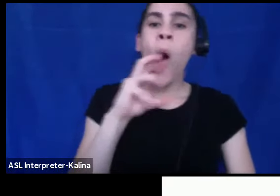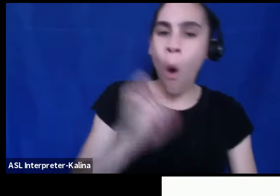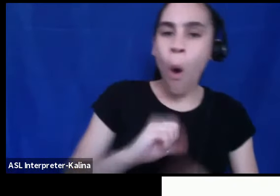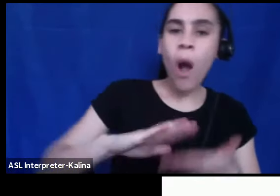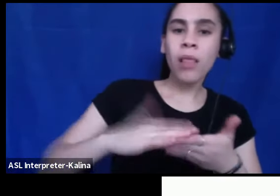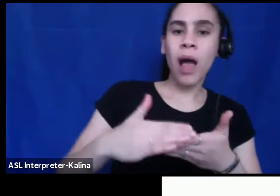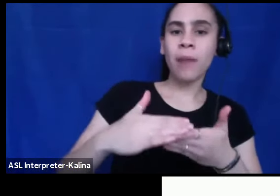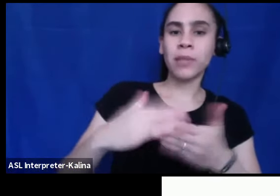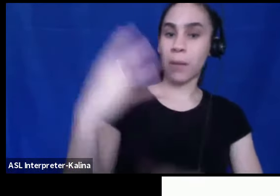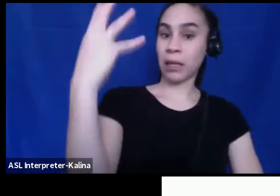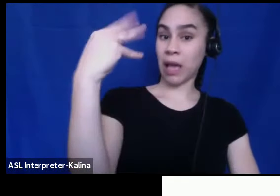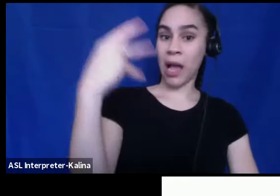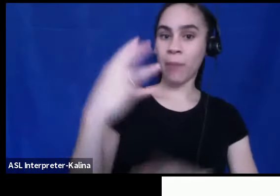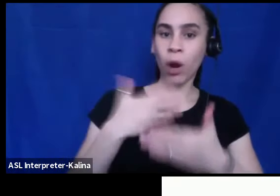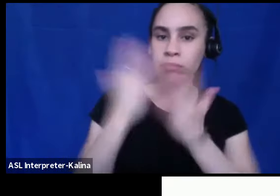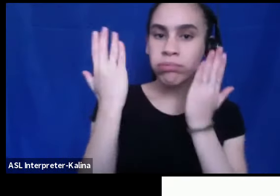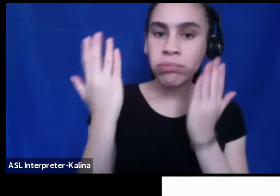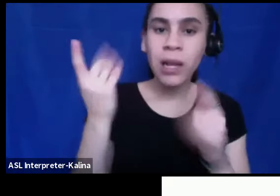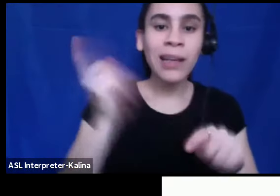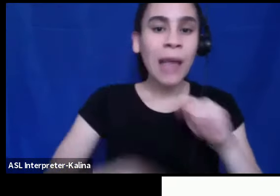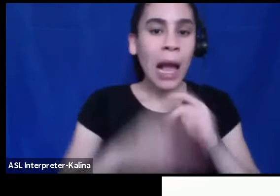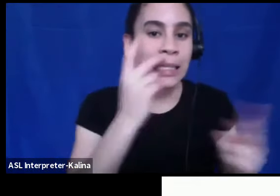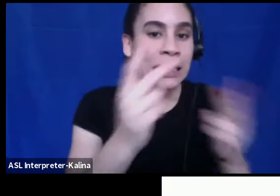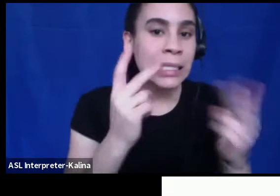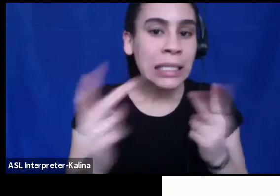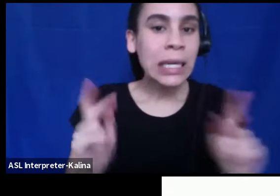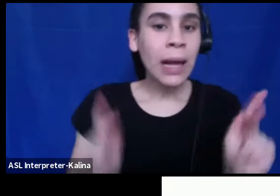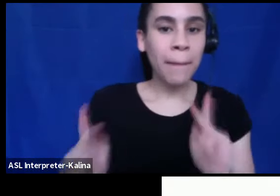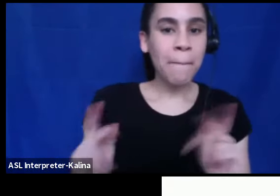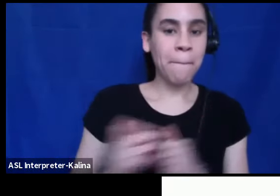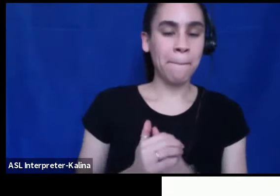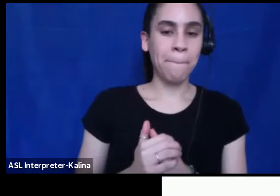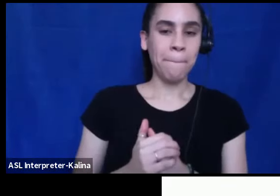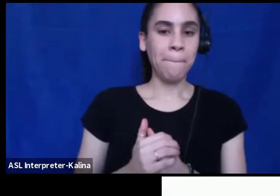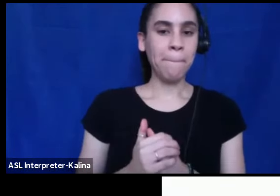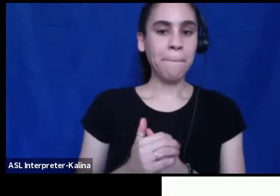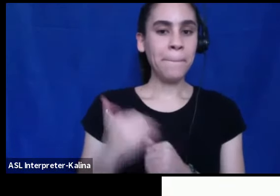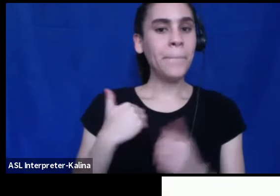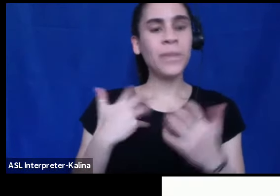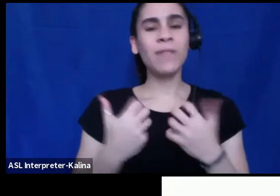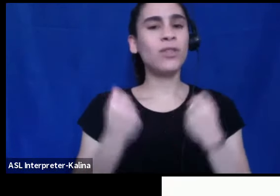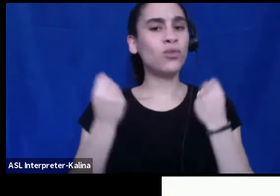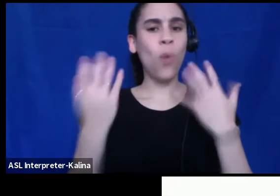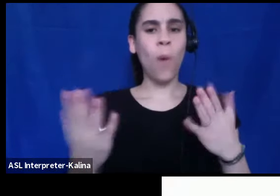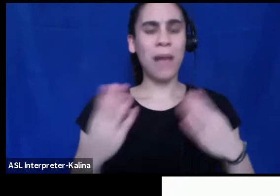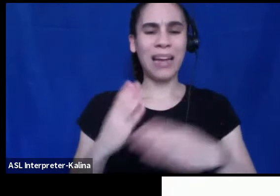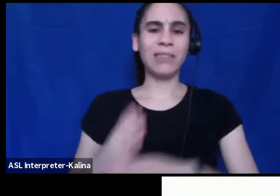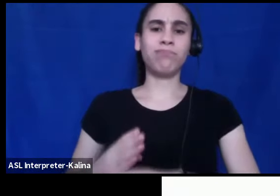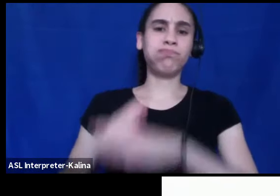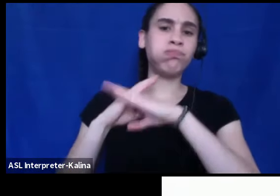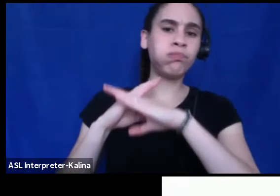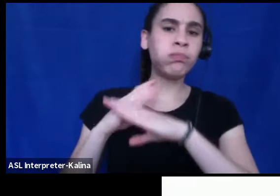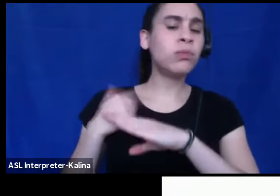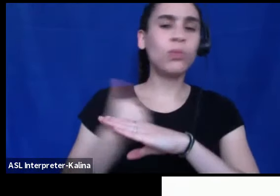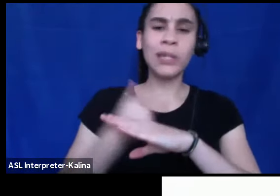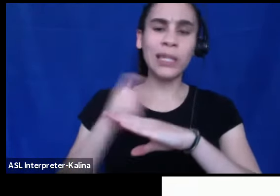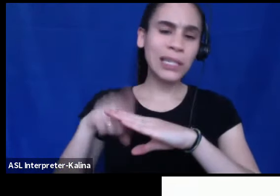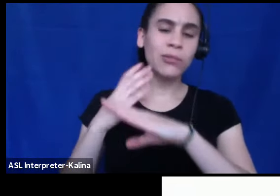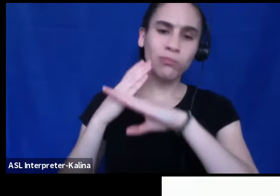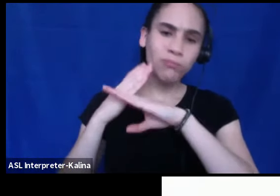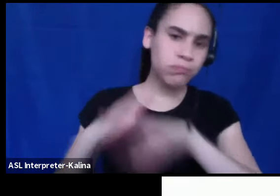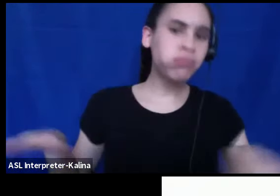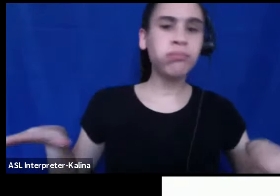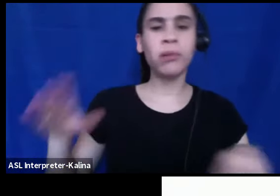cameras, so they can't see people. There's just so many barriers there that we have to start focusing on. And